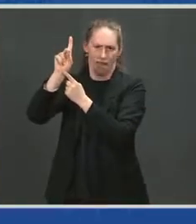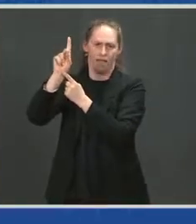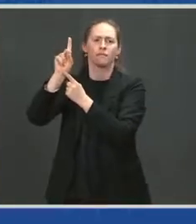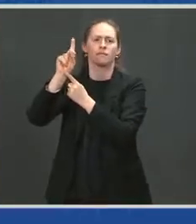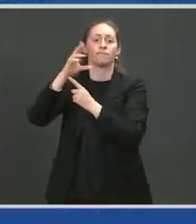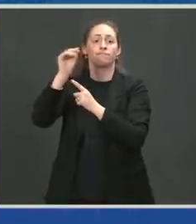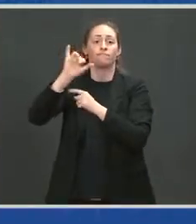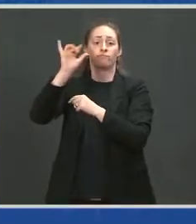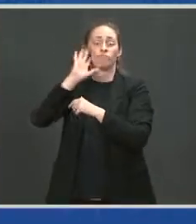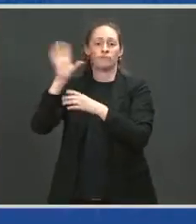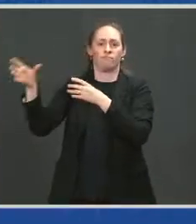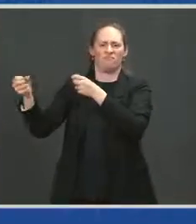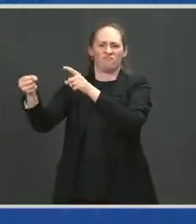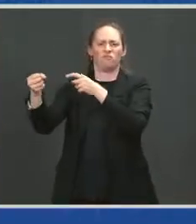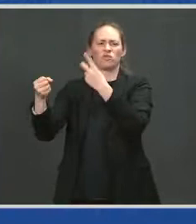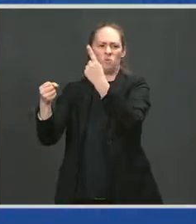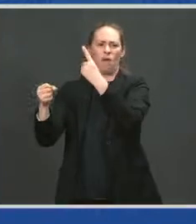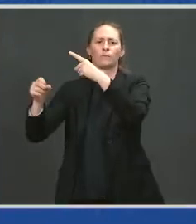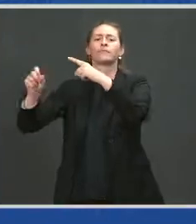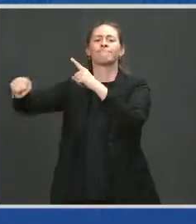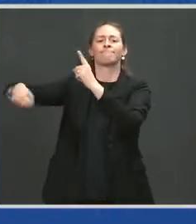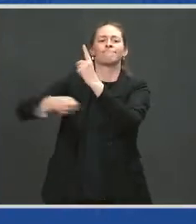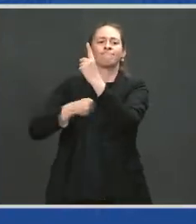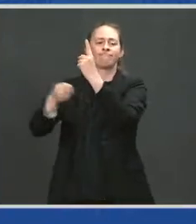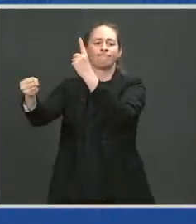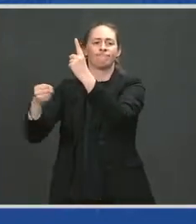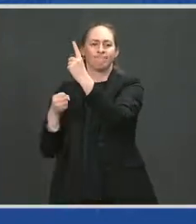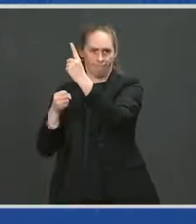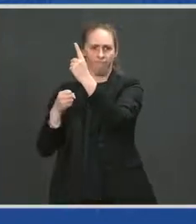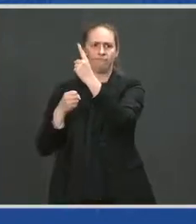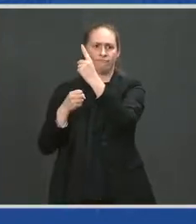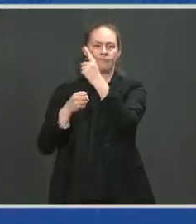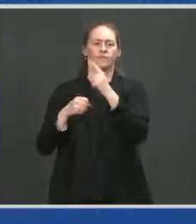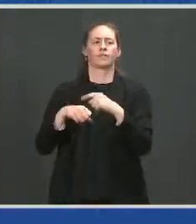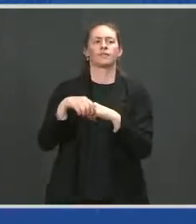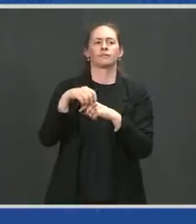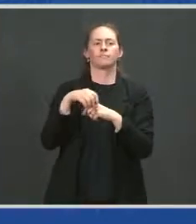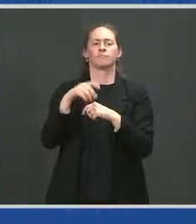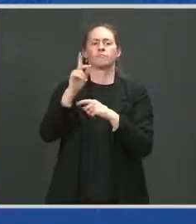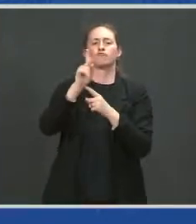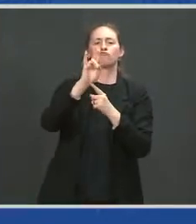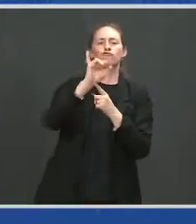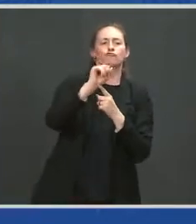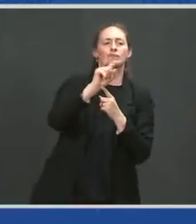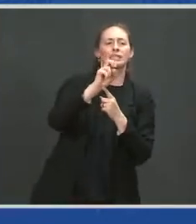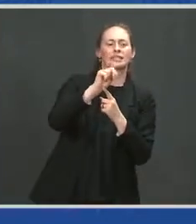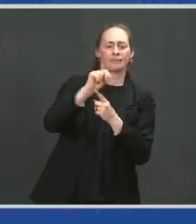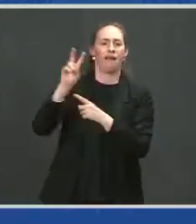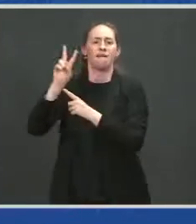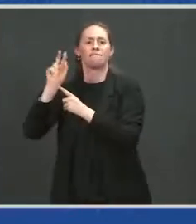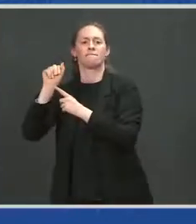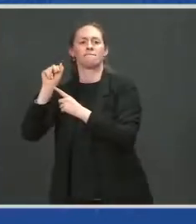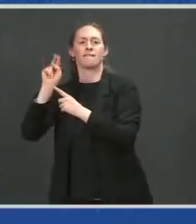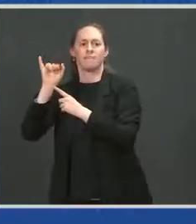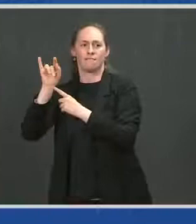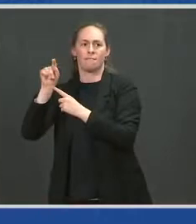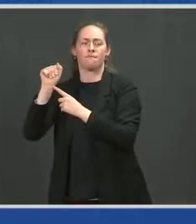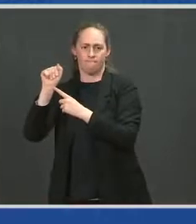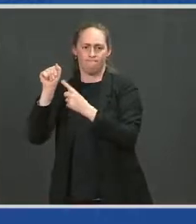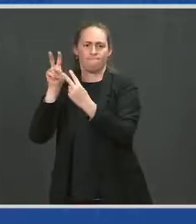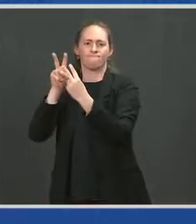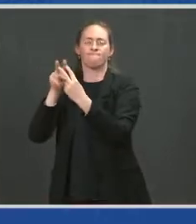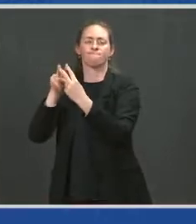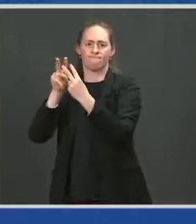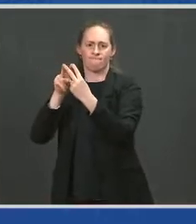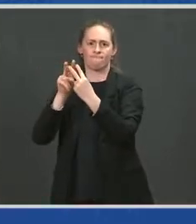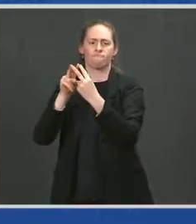Department nominees, Vanita Gupta and Kristen Clark, who are eminently qualified, highly respected lawyers who have